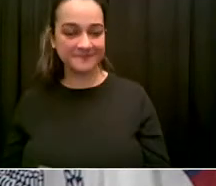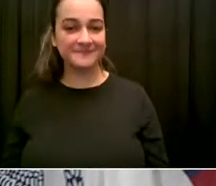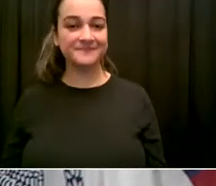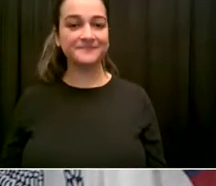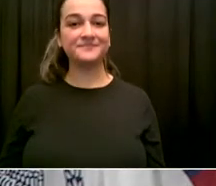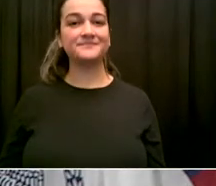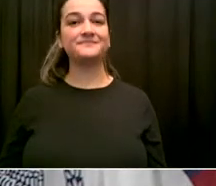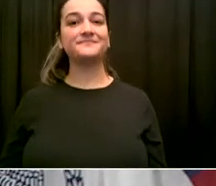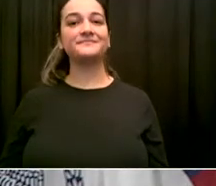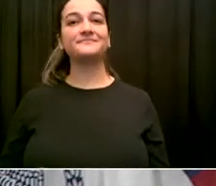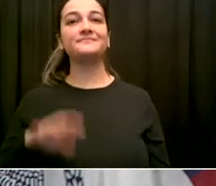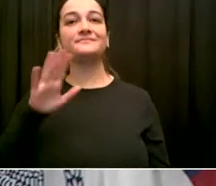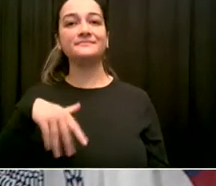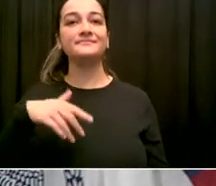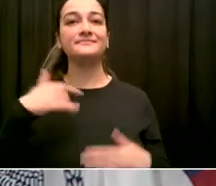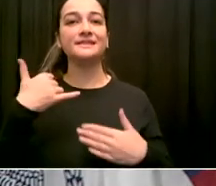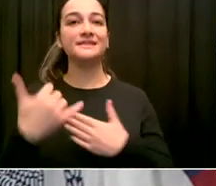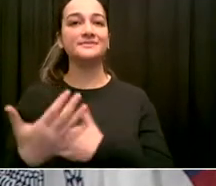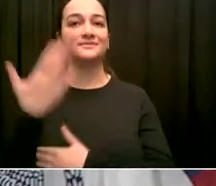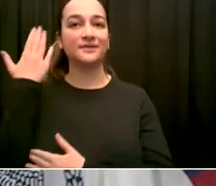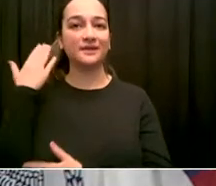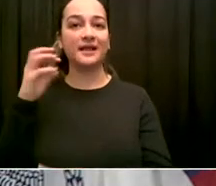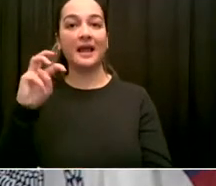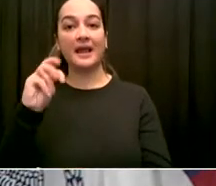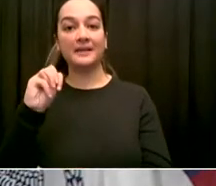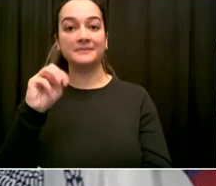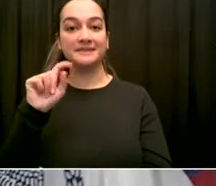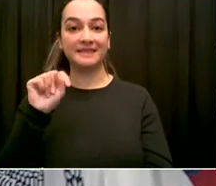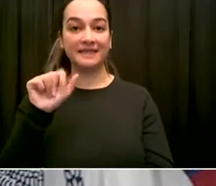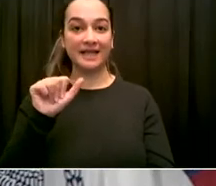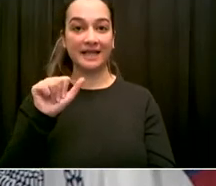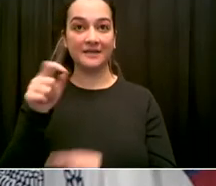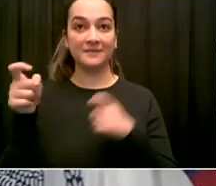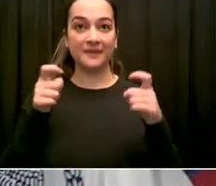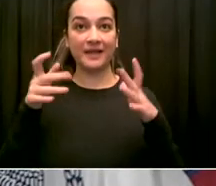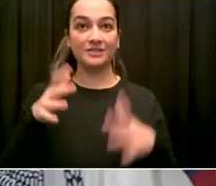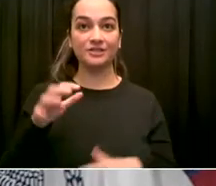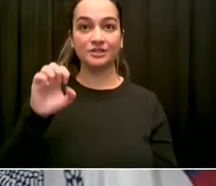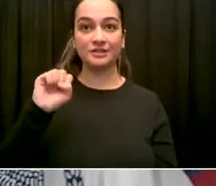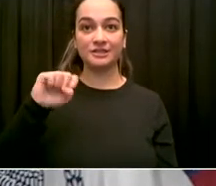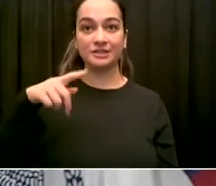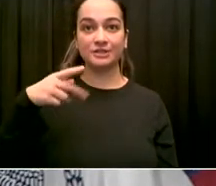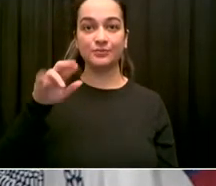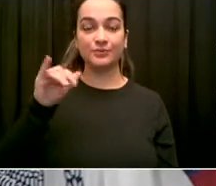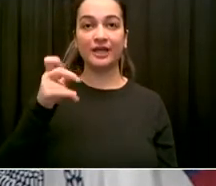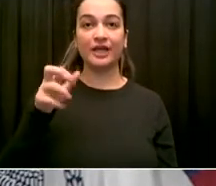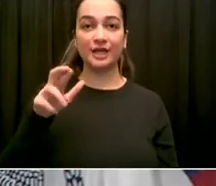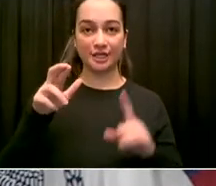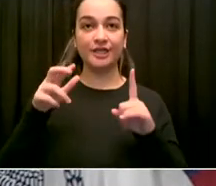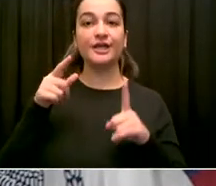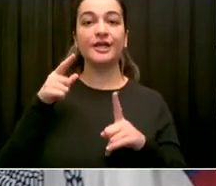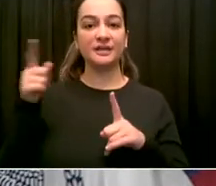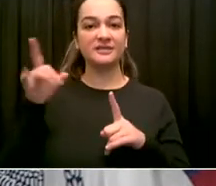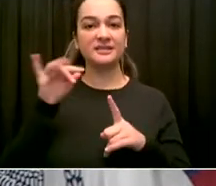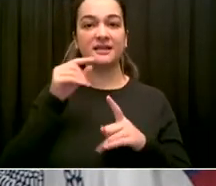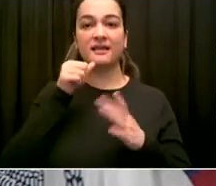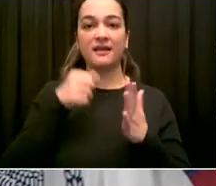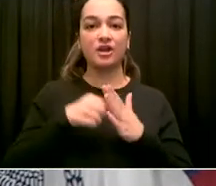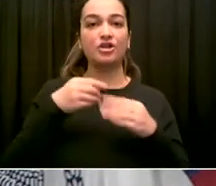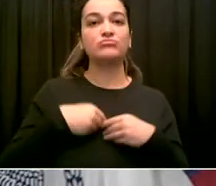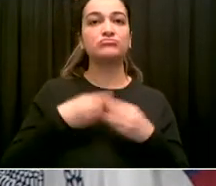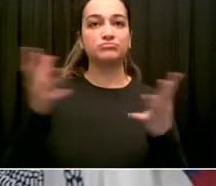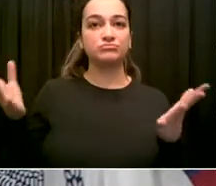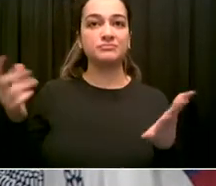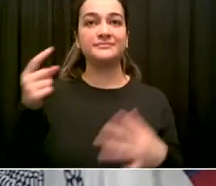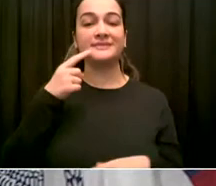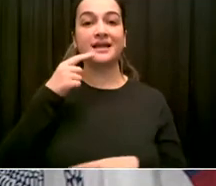MTA, kind of demanding that the MTA ensure that these contractors who've been providing all this subway cleaning overnight, you know,